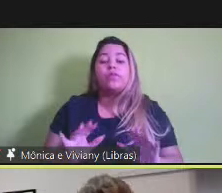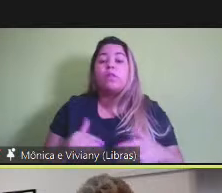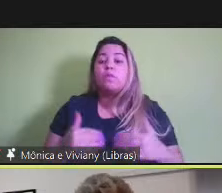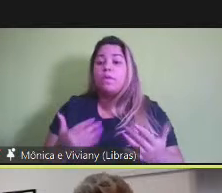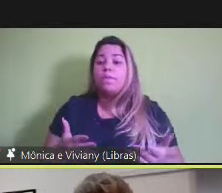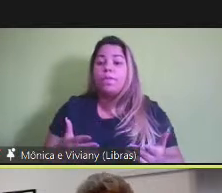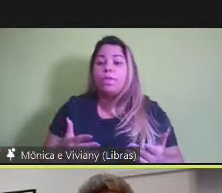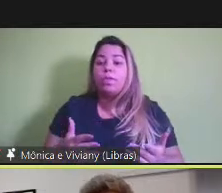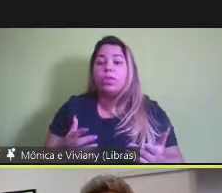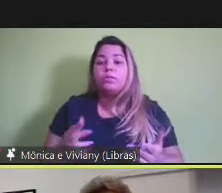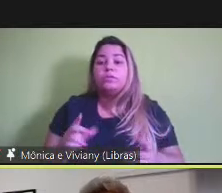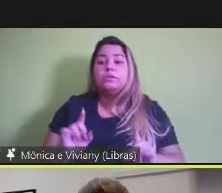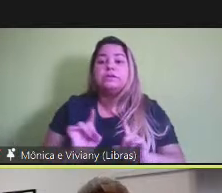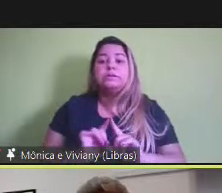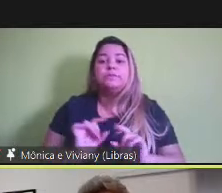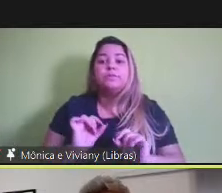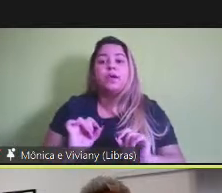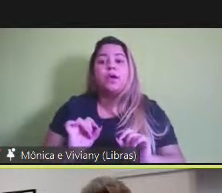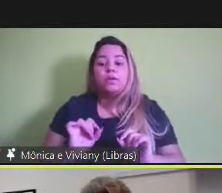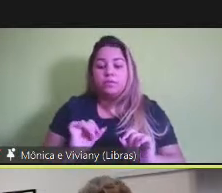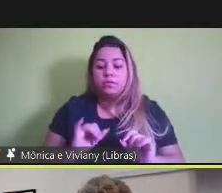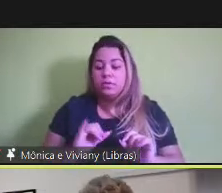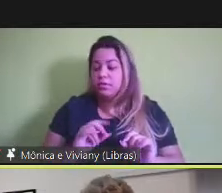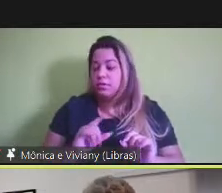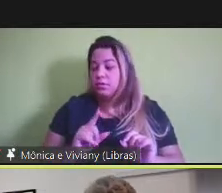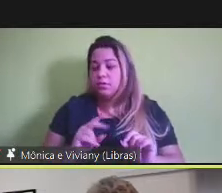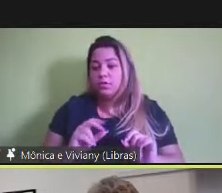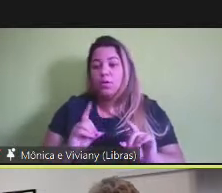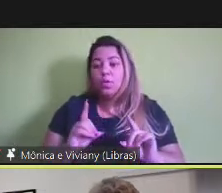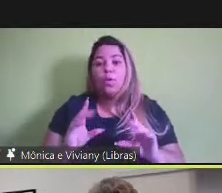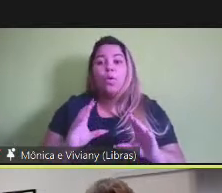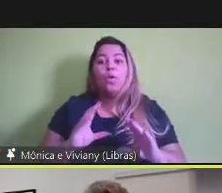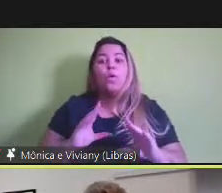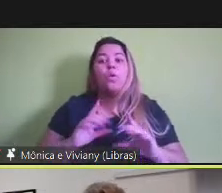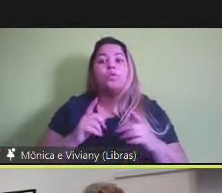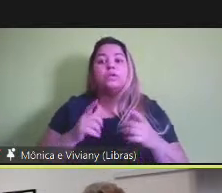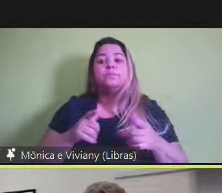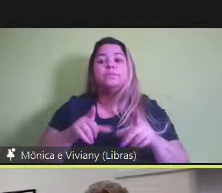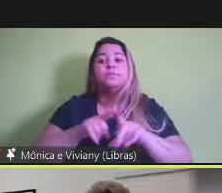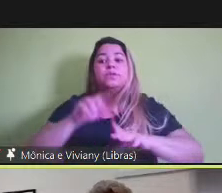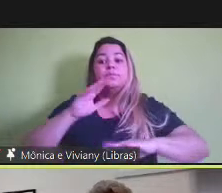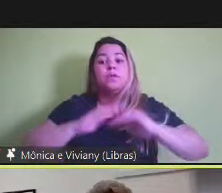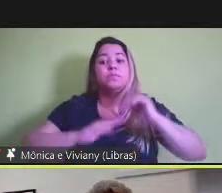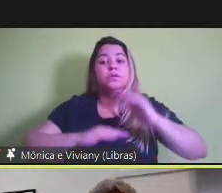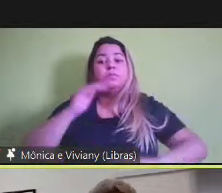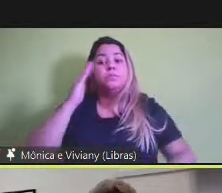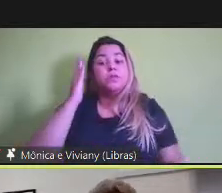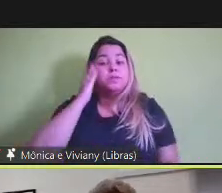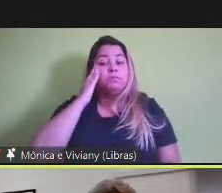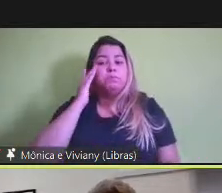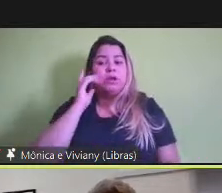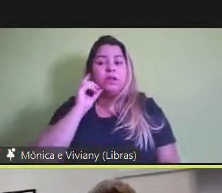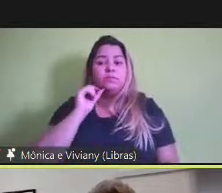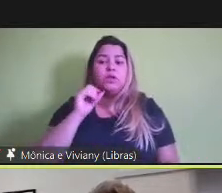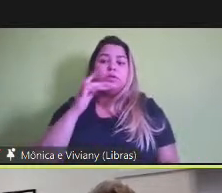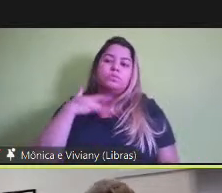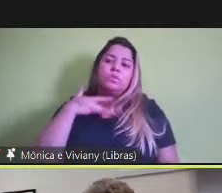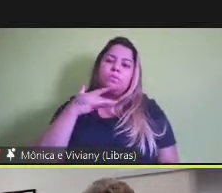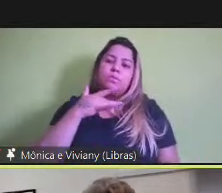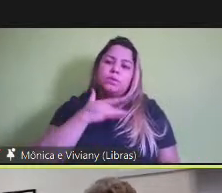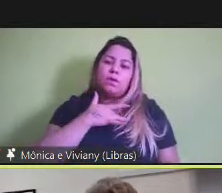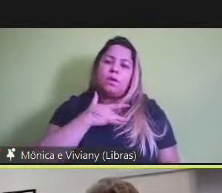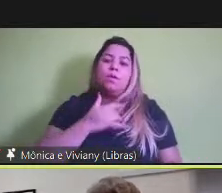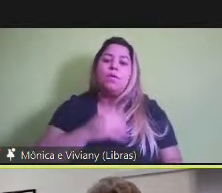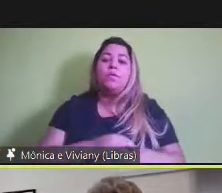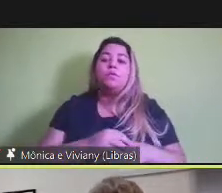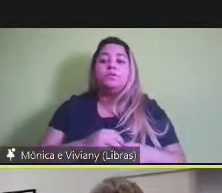So it's not a specialized formation. The field are the knowledges and practices that are about health